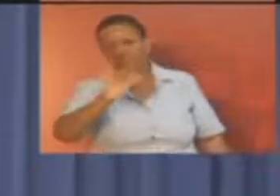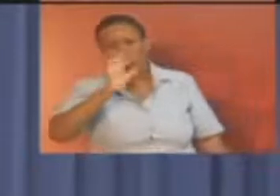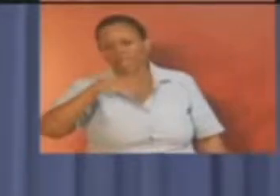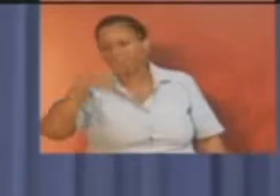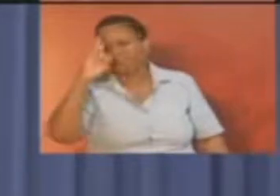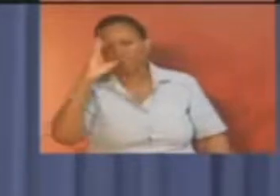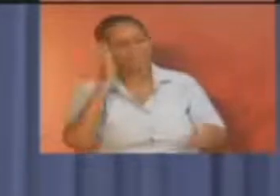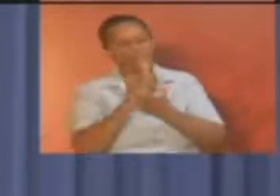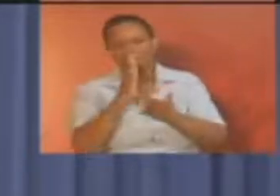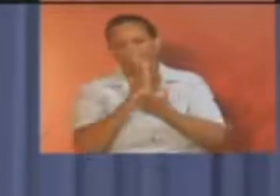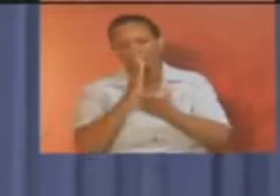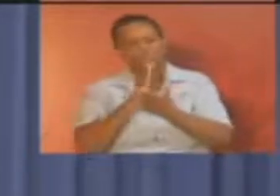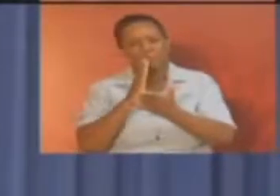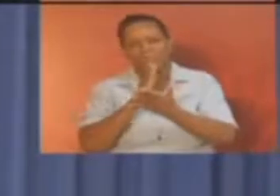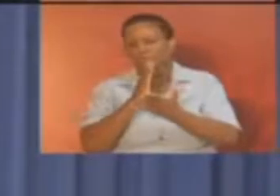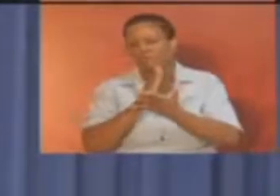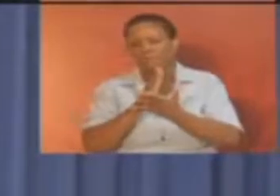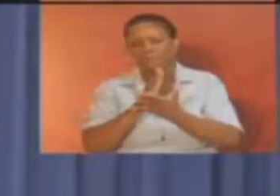those